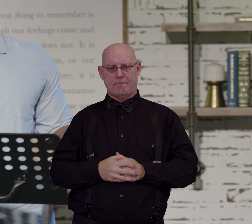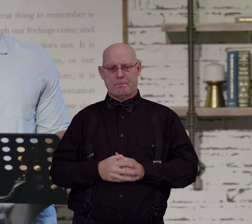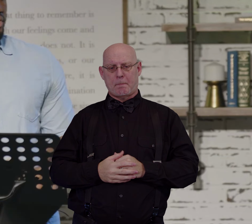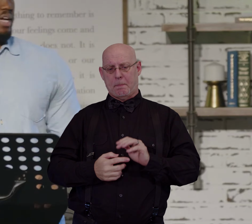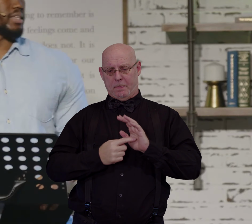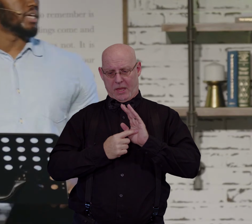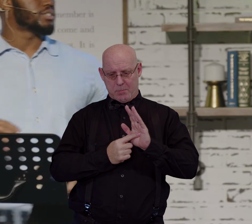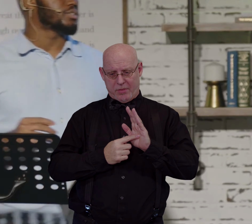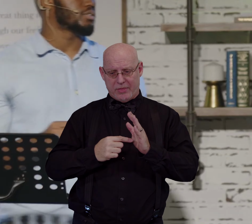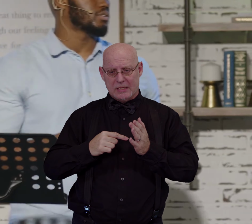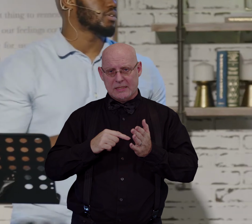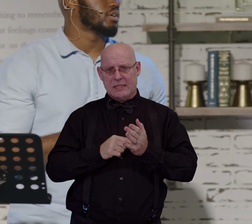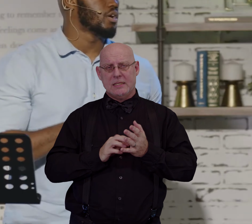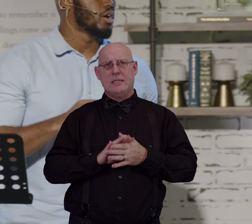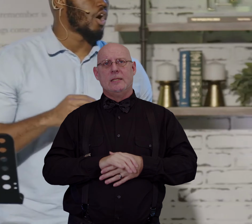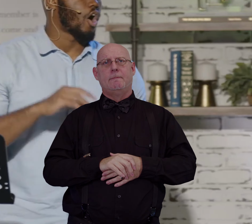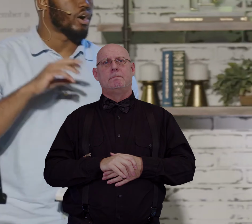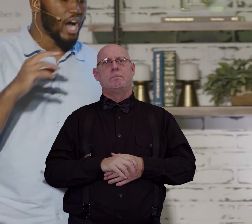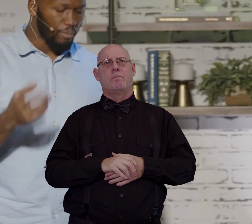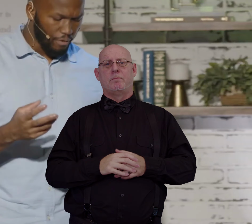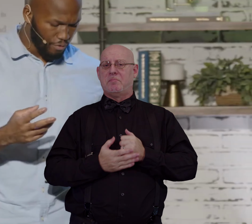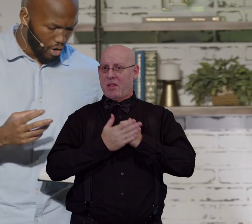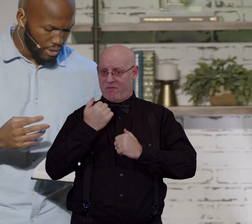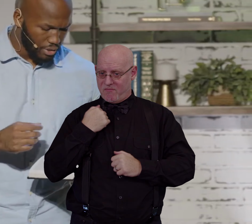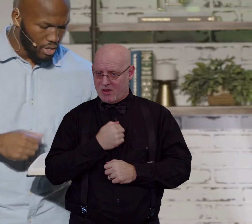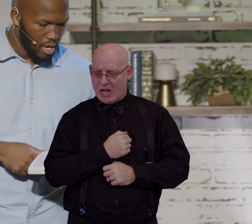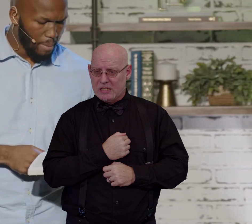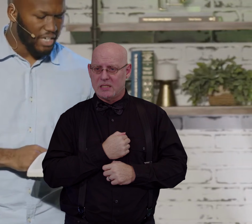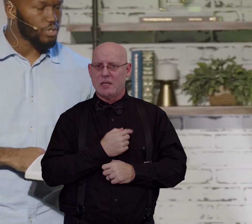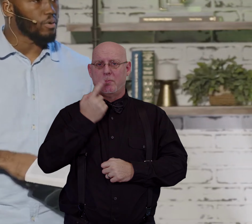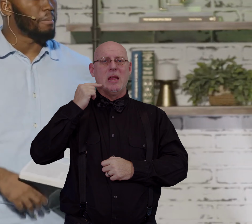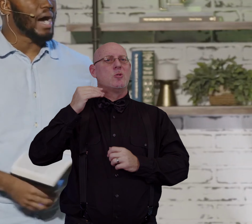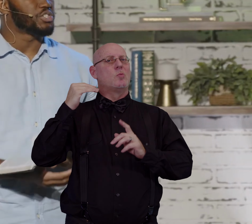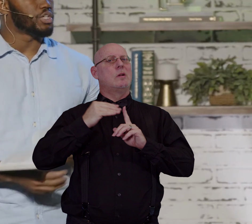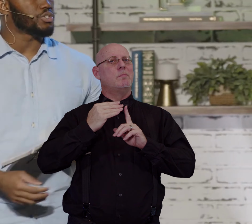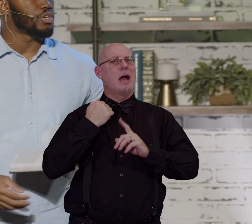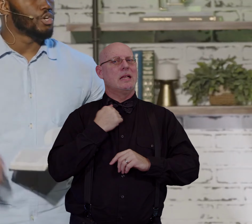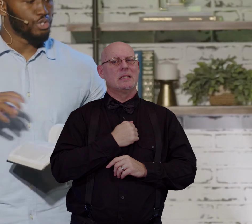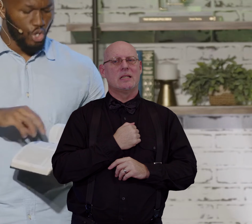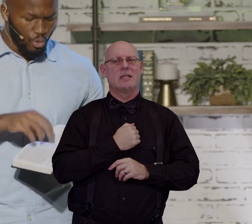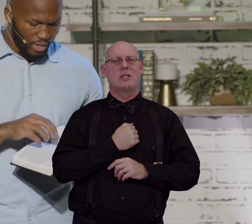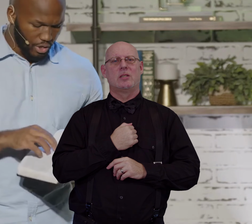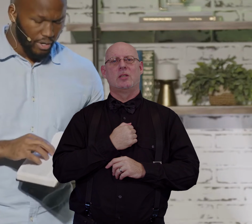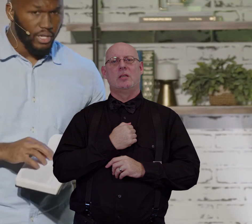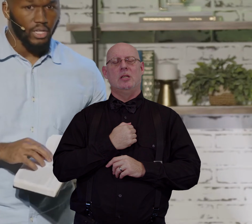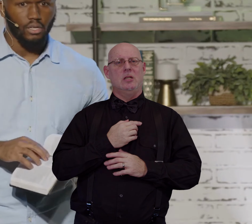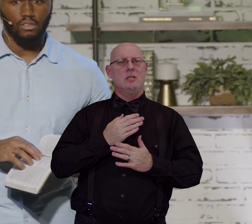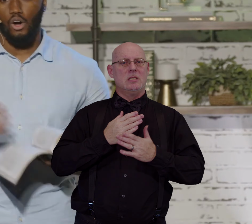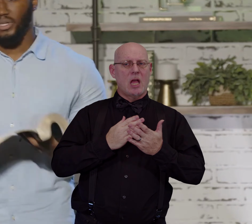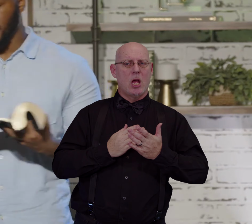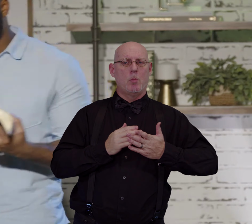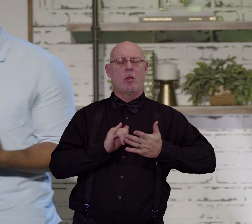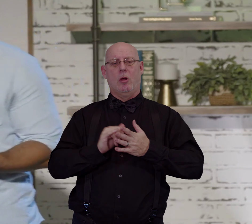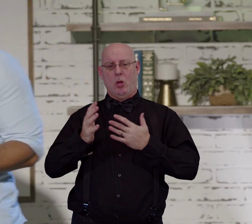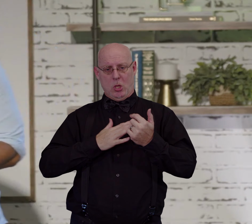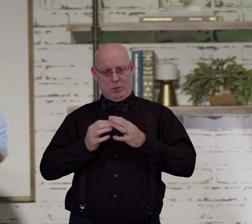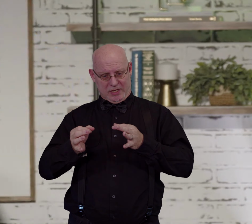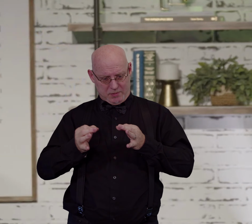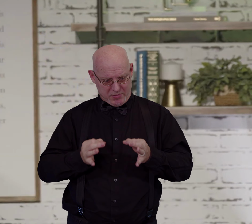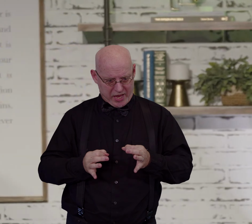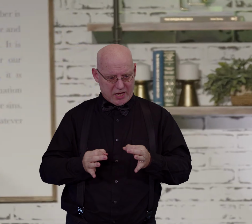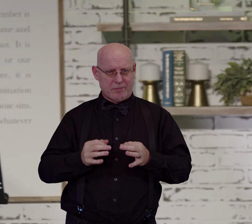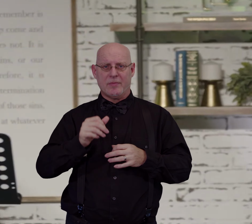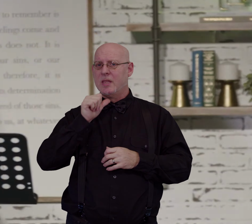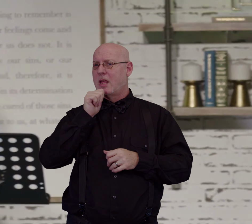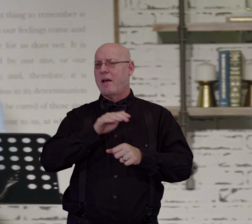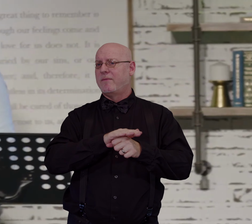so examples like this are helpful for us because it reminds us to a degree, though it's explained here,